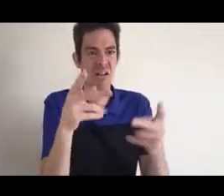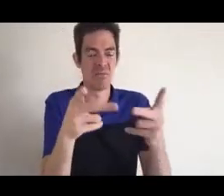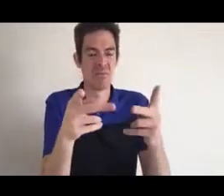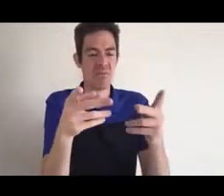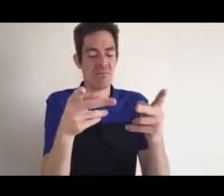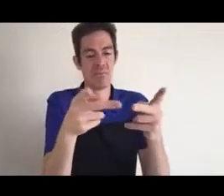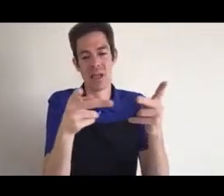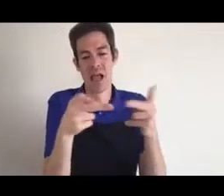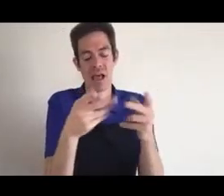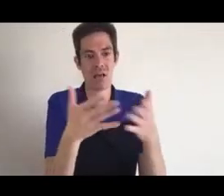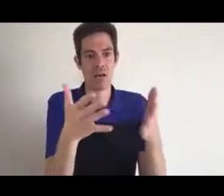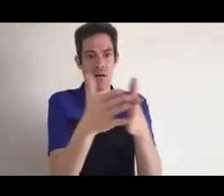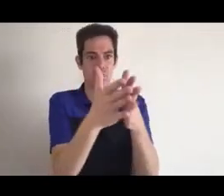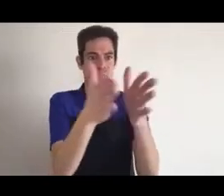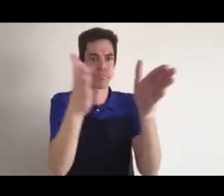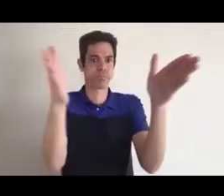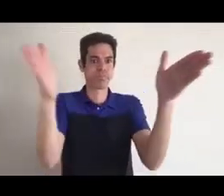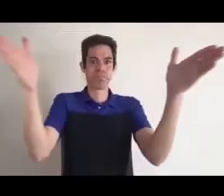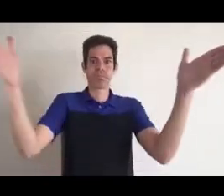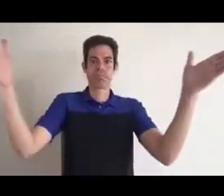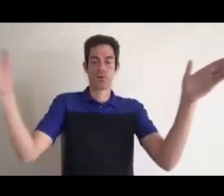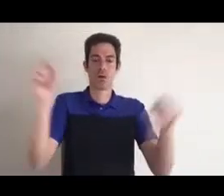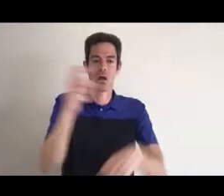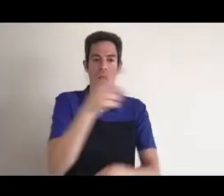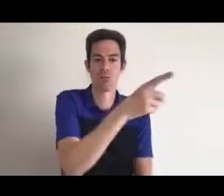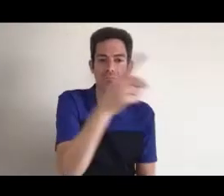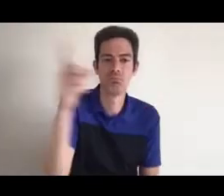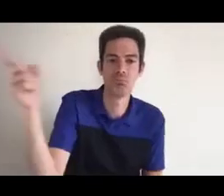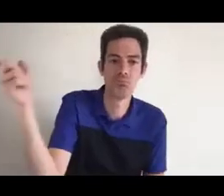you're pointing, but you're pointing among